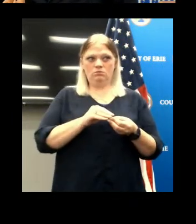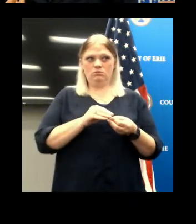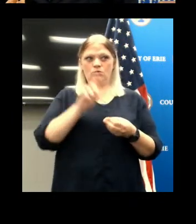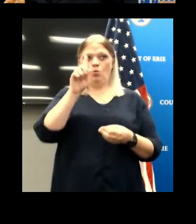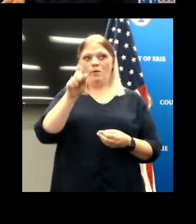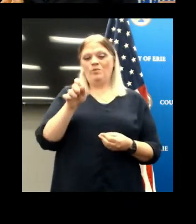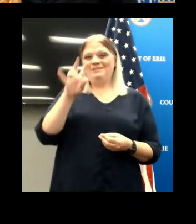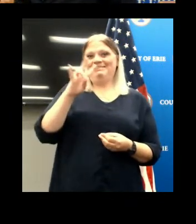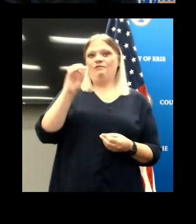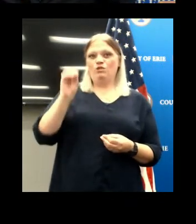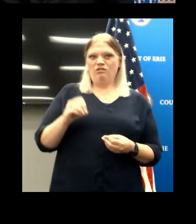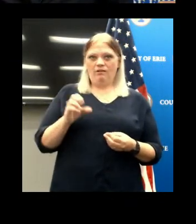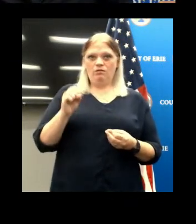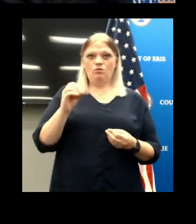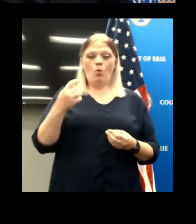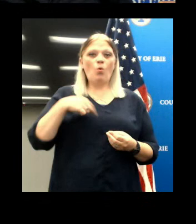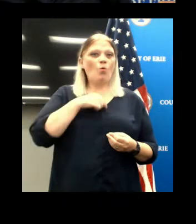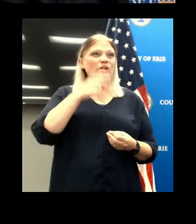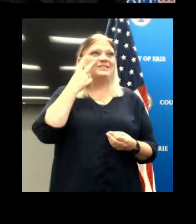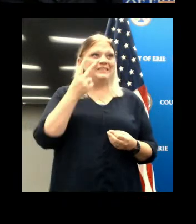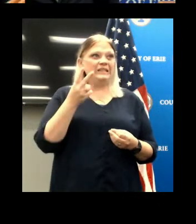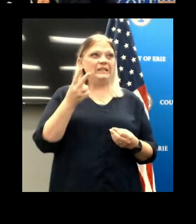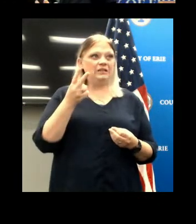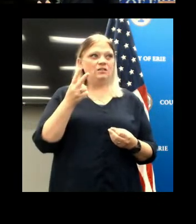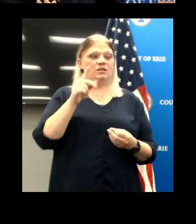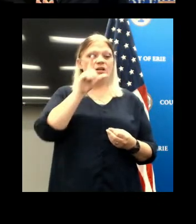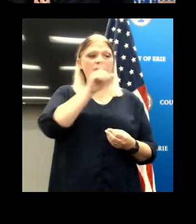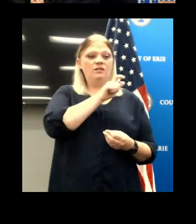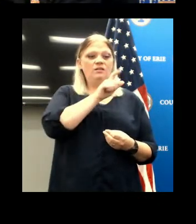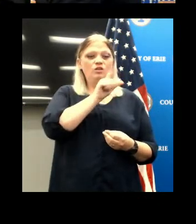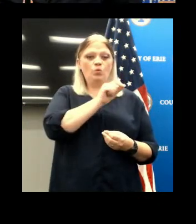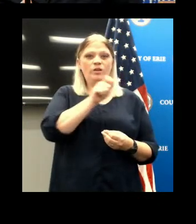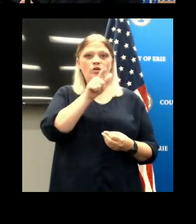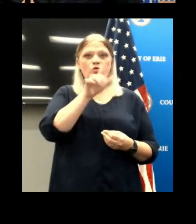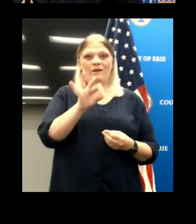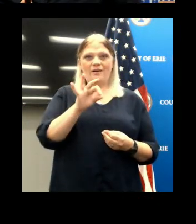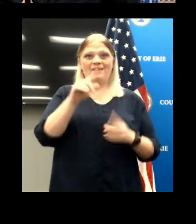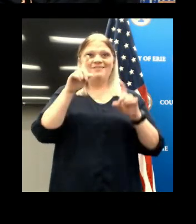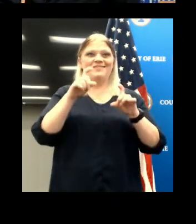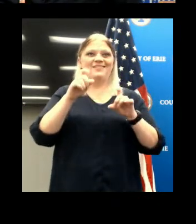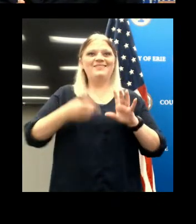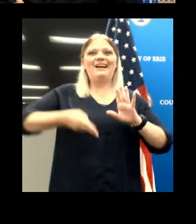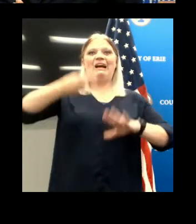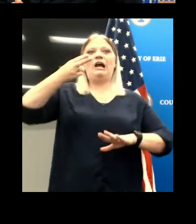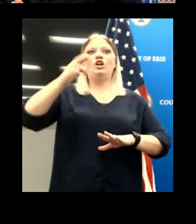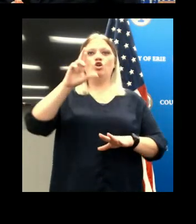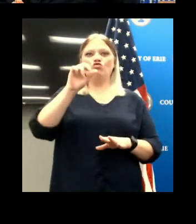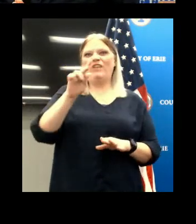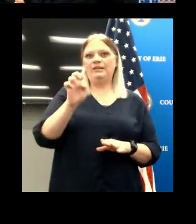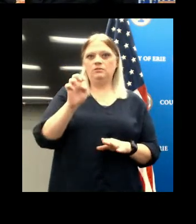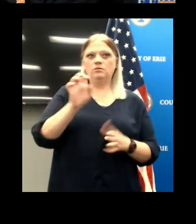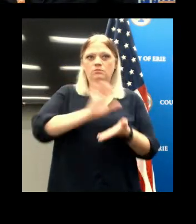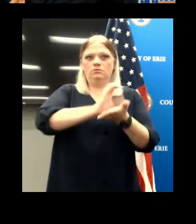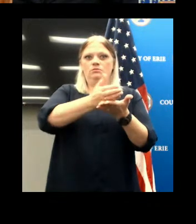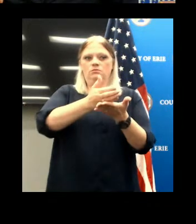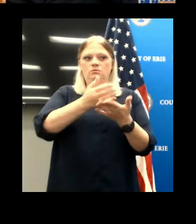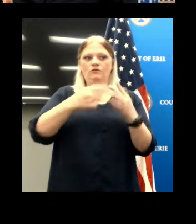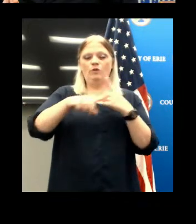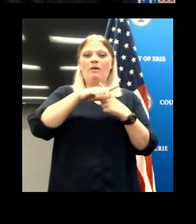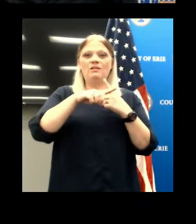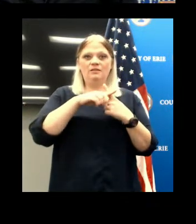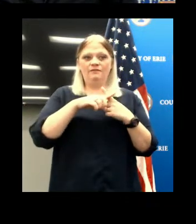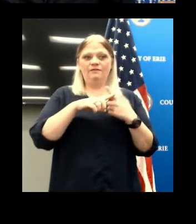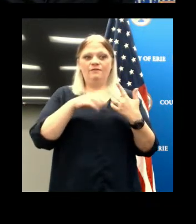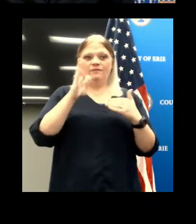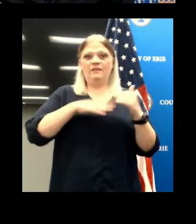1.7%. So we are seeing that 20 to 29-year-olds are testing at a higher rate of